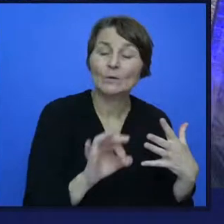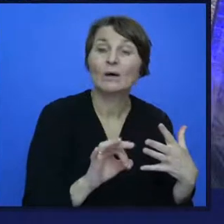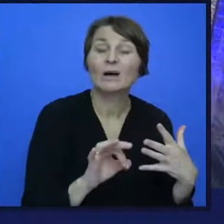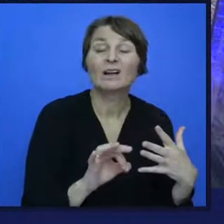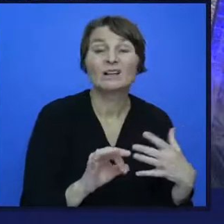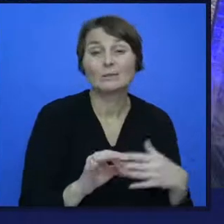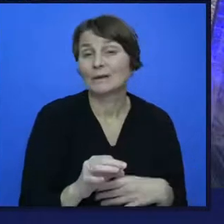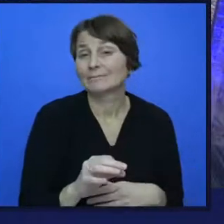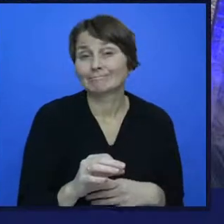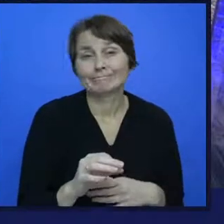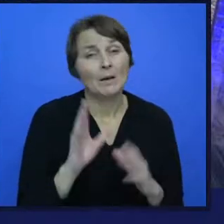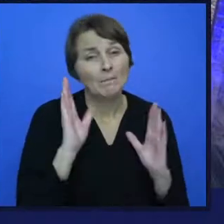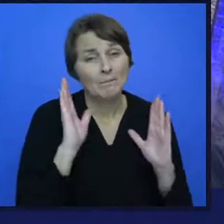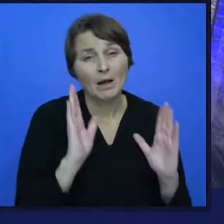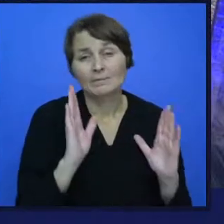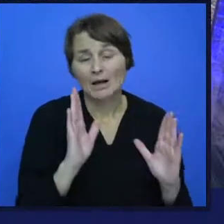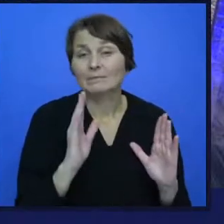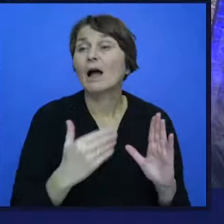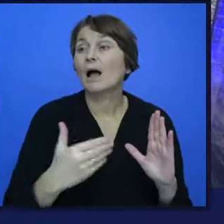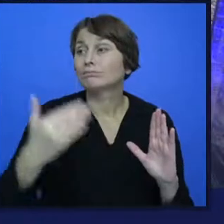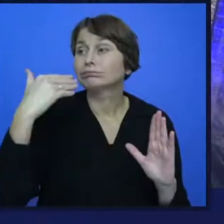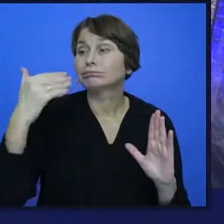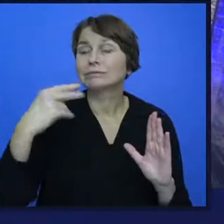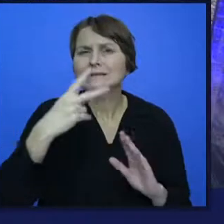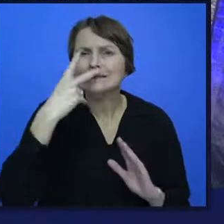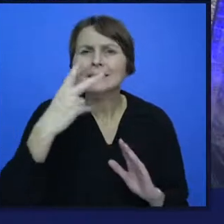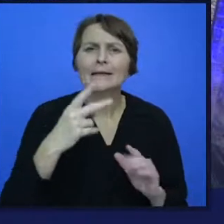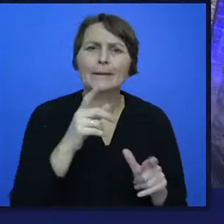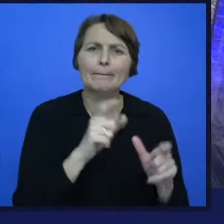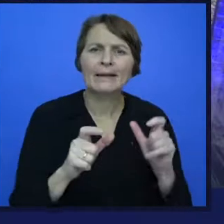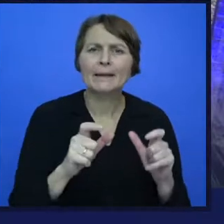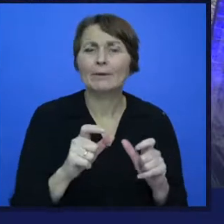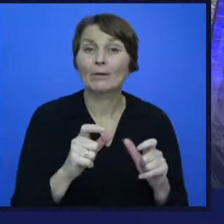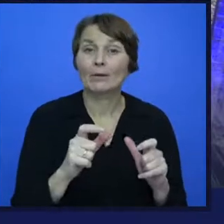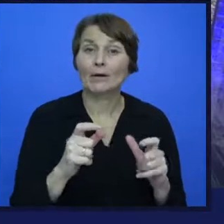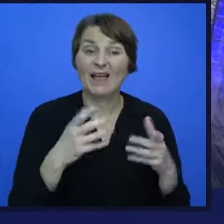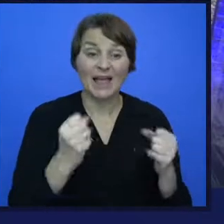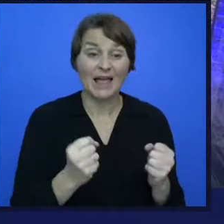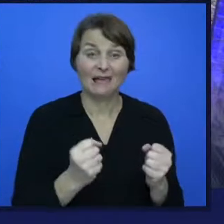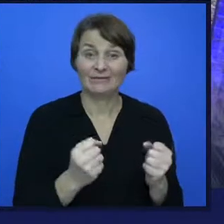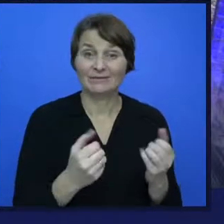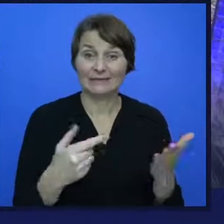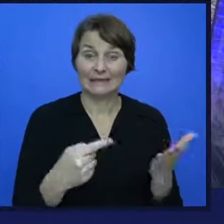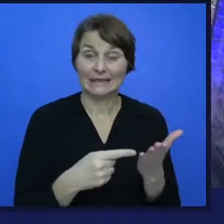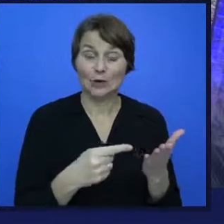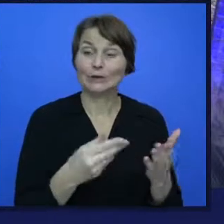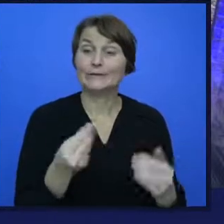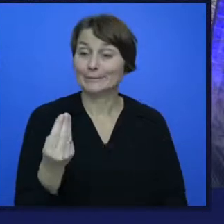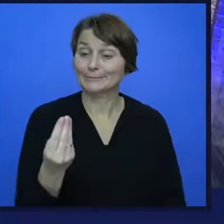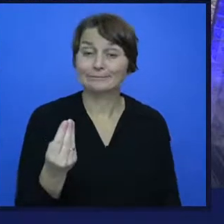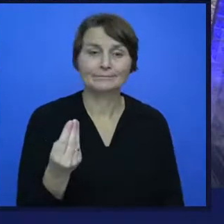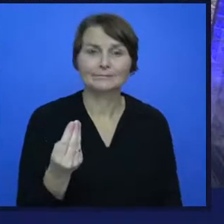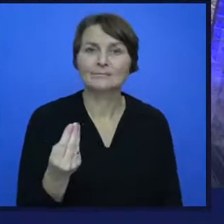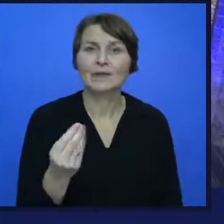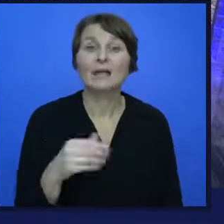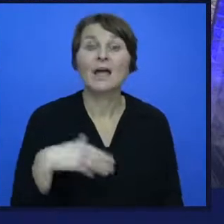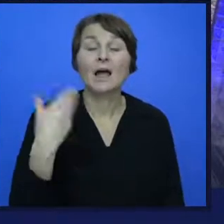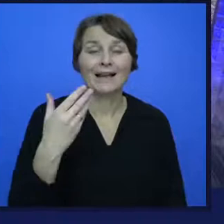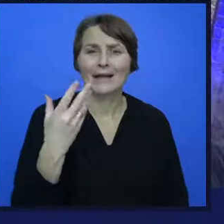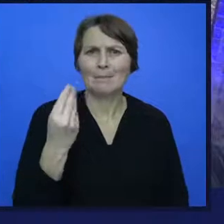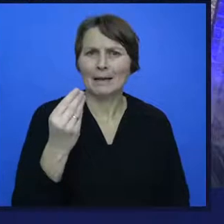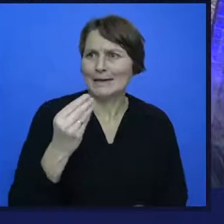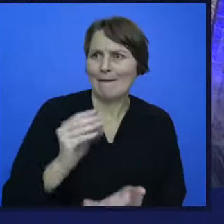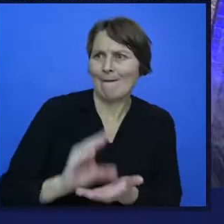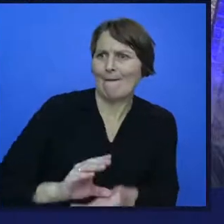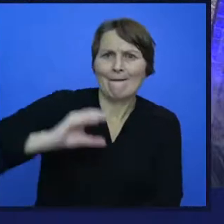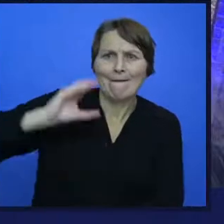time and time again where people will lead with technology, organizations will lead with technology, and they'll go down the route and make this huge investment in terms of adoption